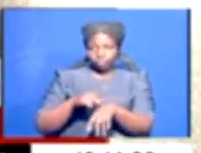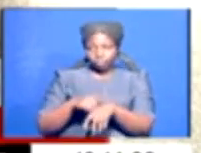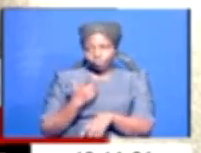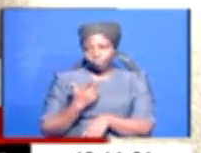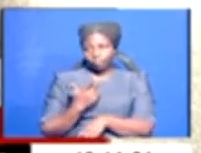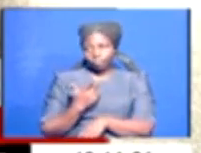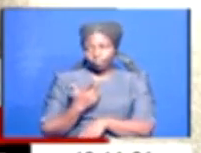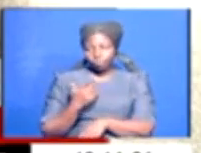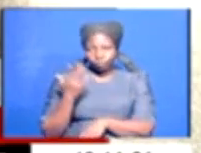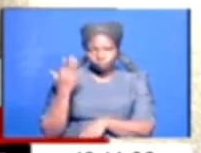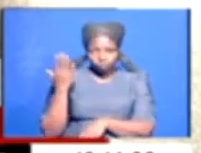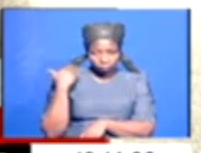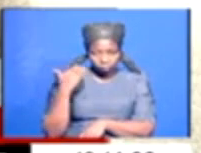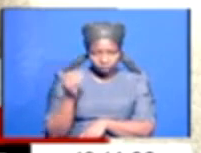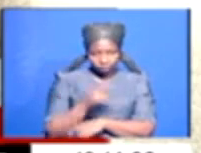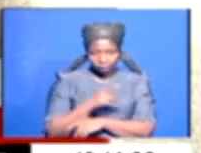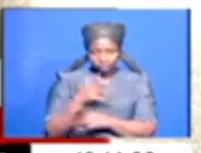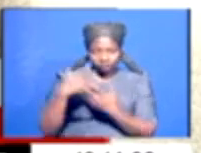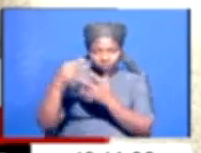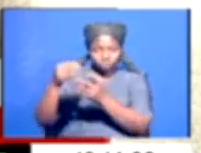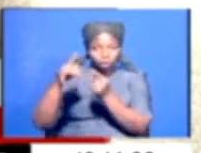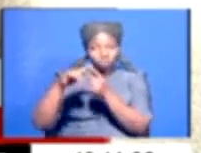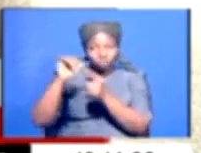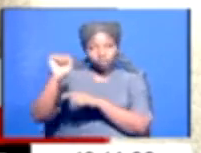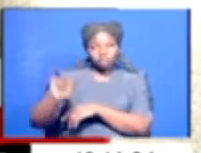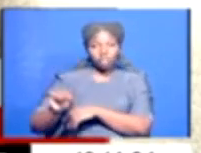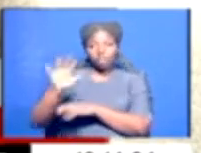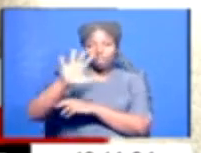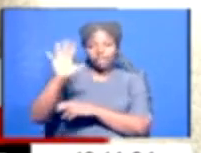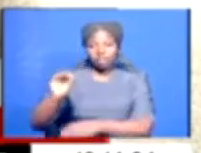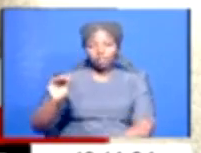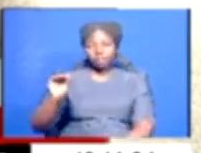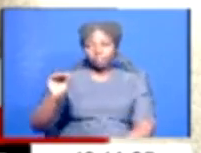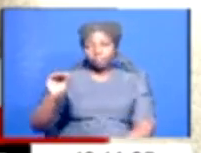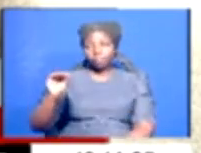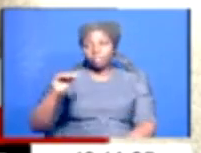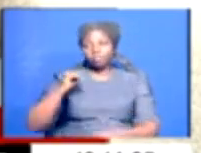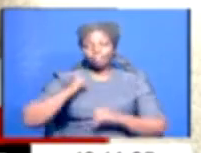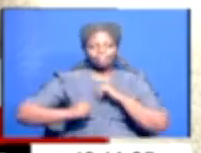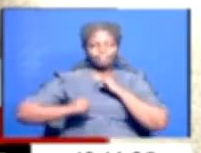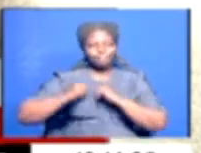last month, we went to South Africa, Stellenbosch, where